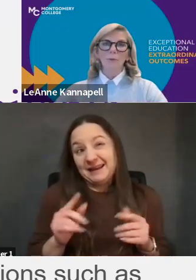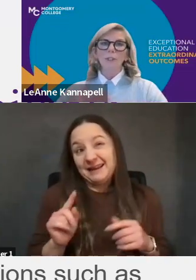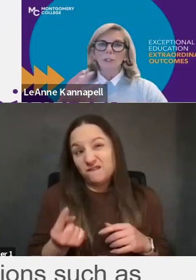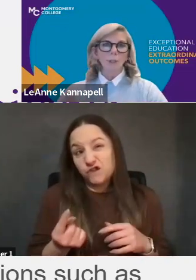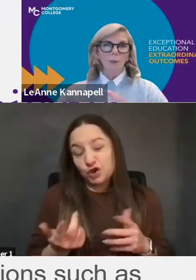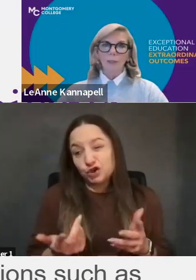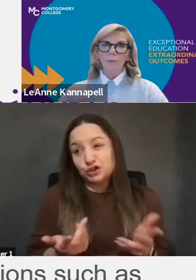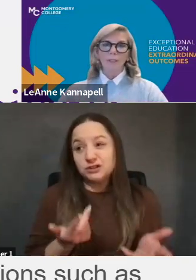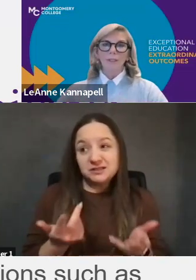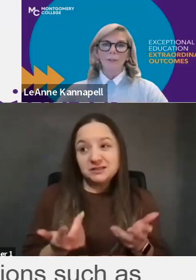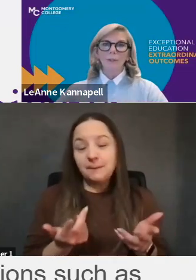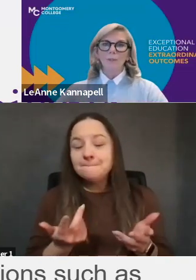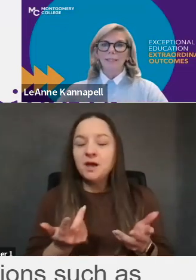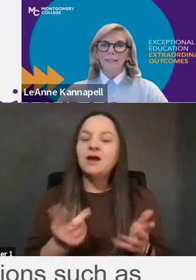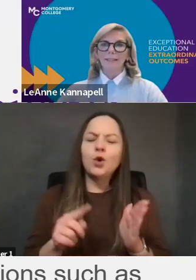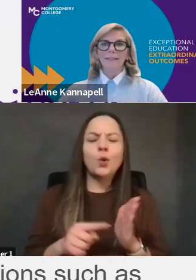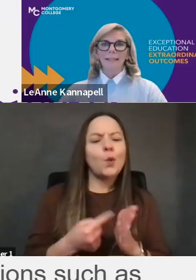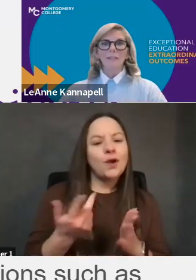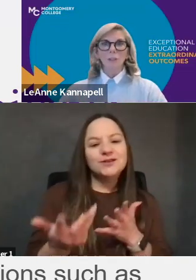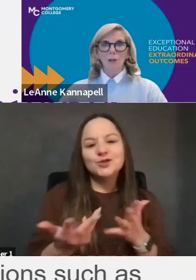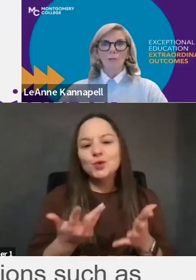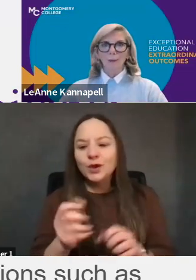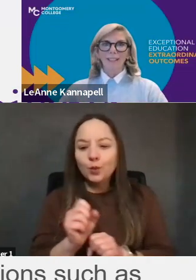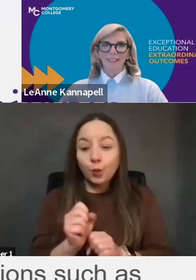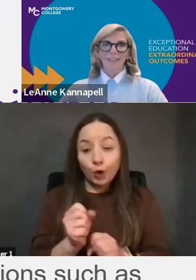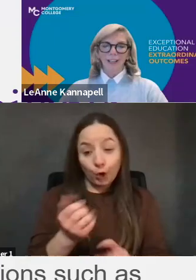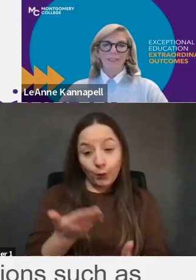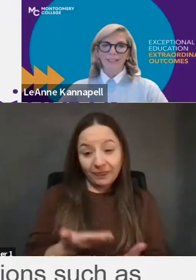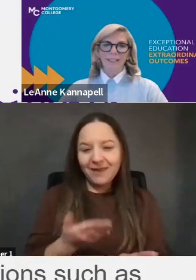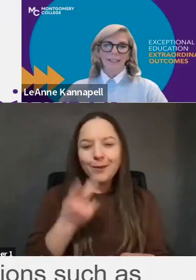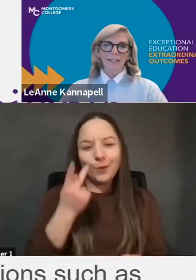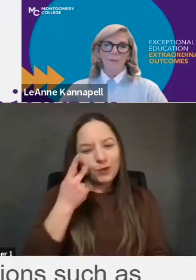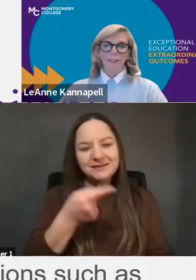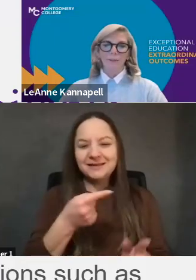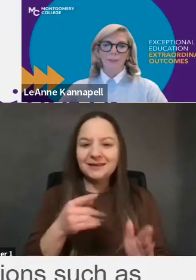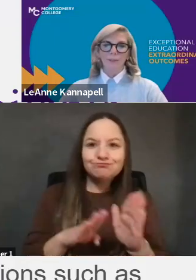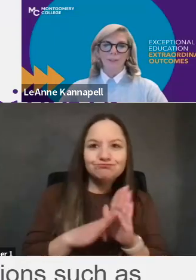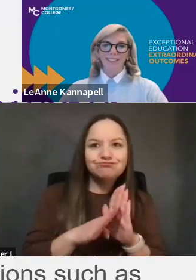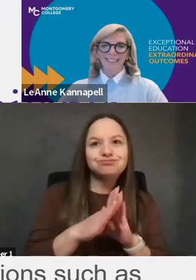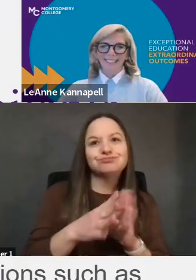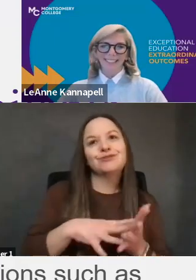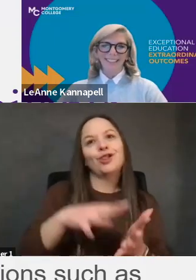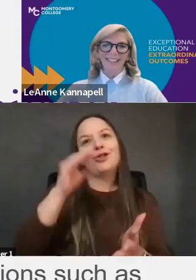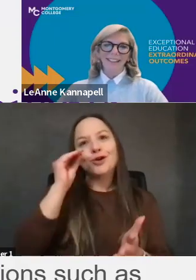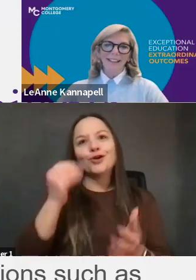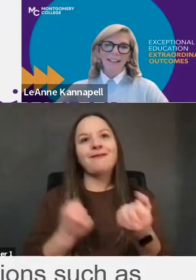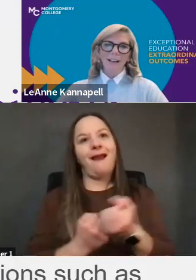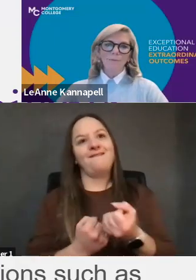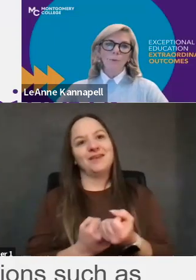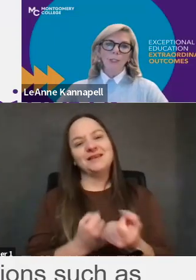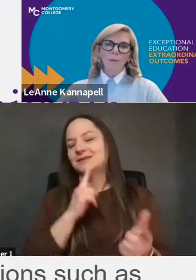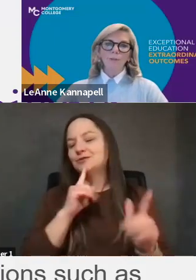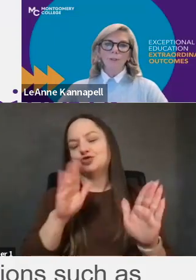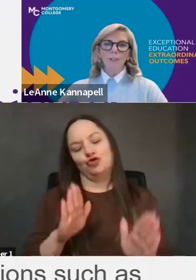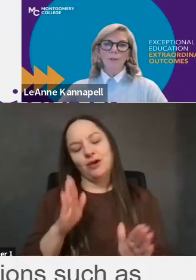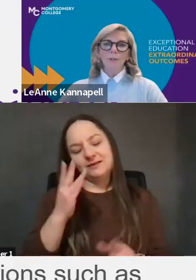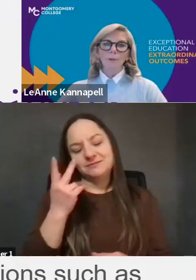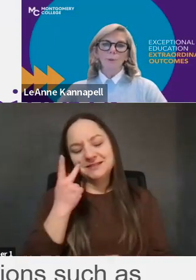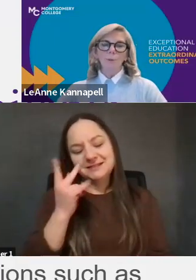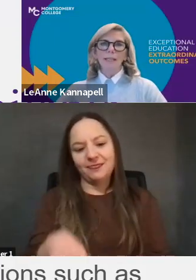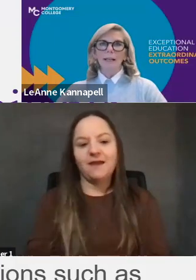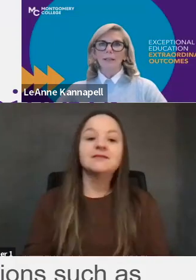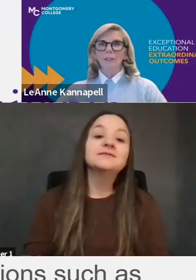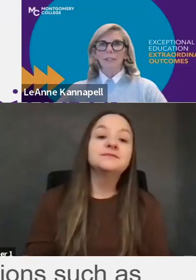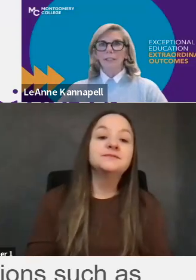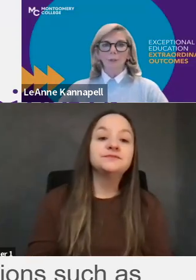think, once you start working with the students, we see that they start growing in their advocacy, and it's really a wonderful thing to see. We do refer students